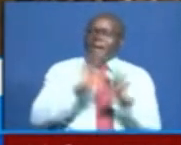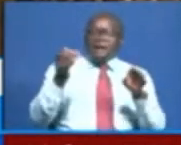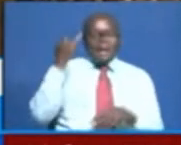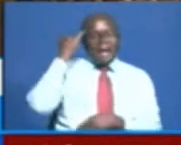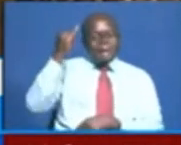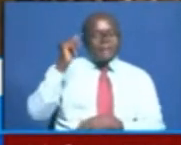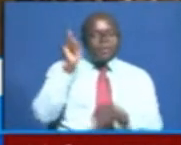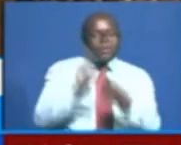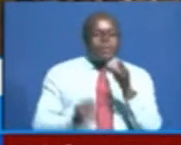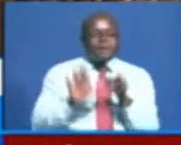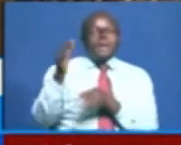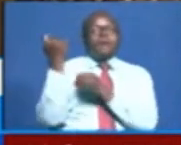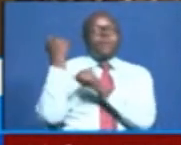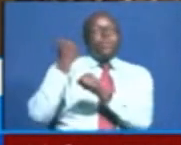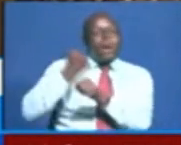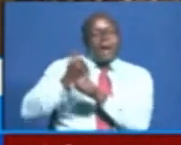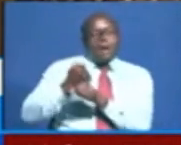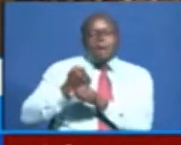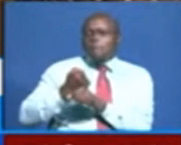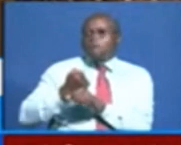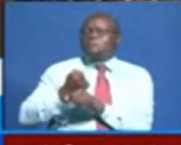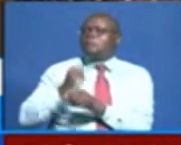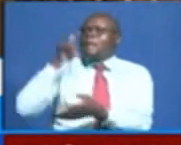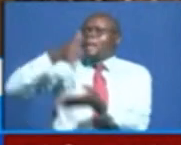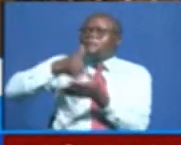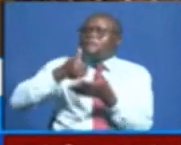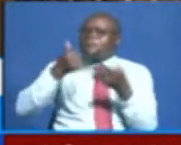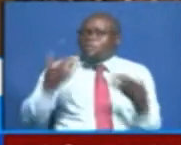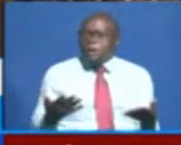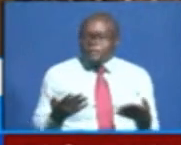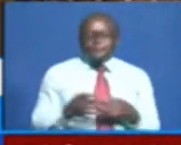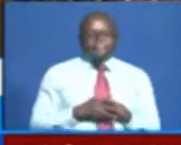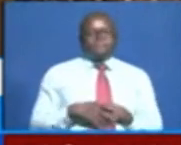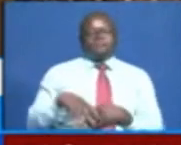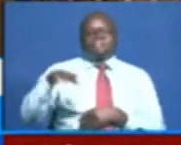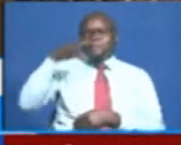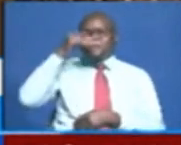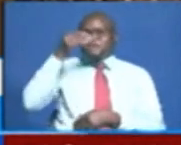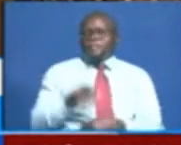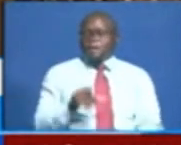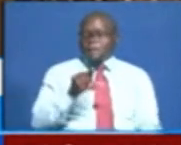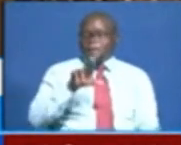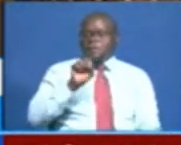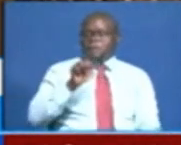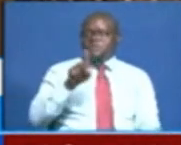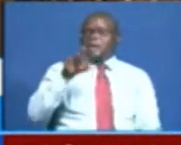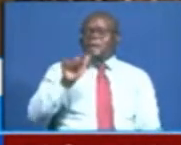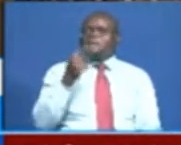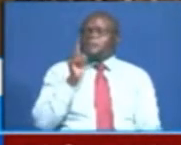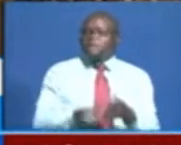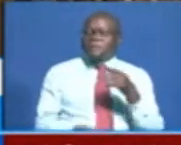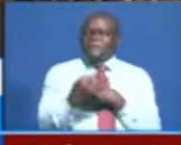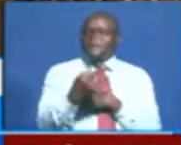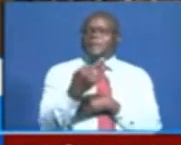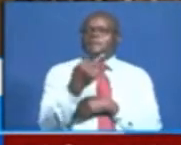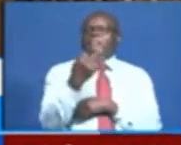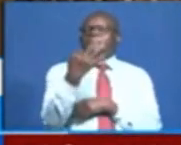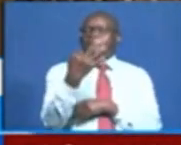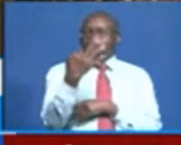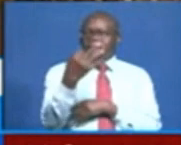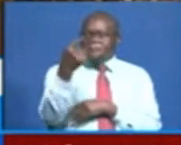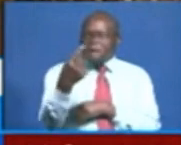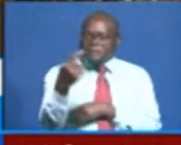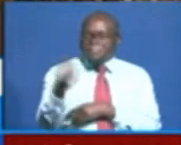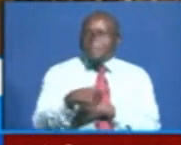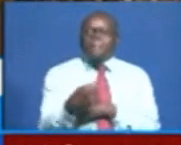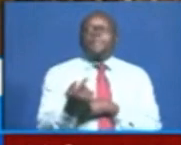the tasks ahead entailed. As Speaker Lusaka noted on the 31st of August 2017, they had